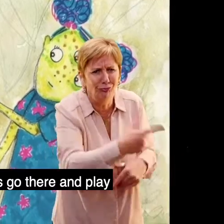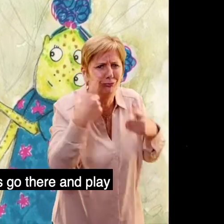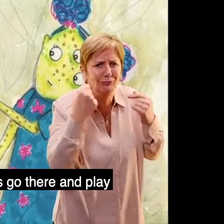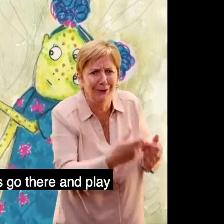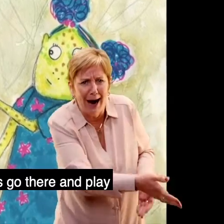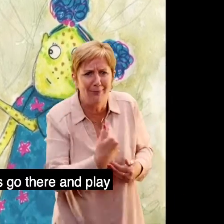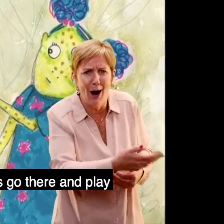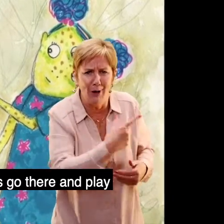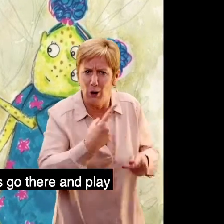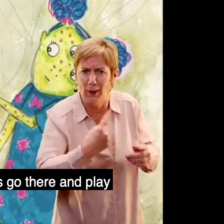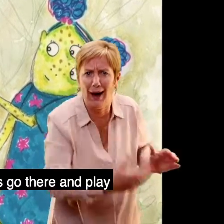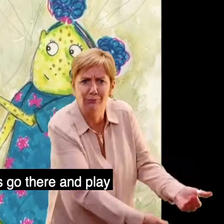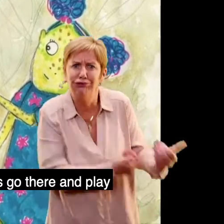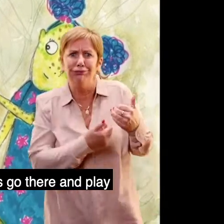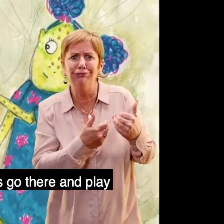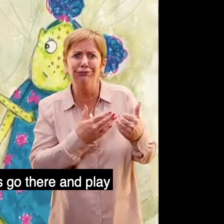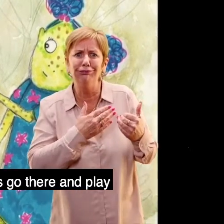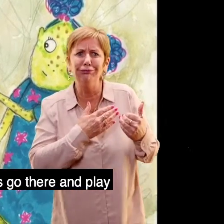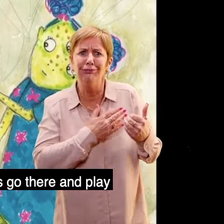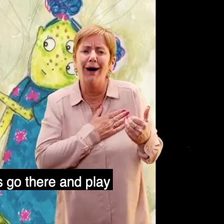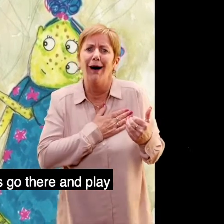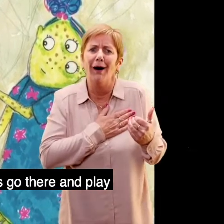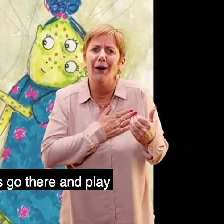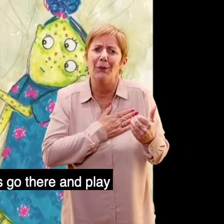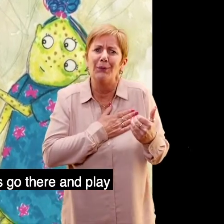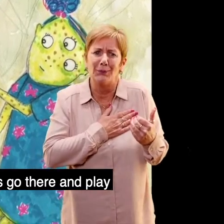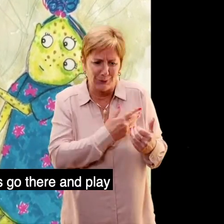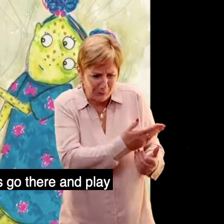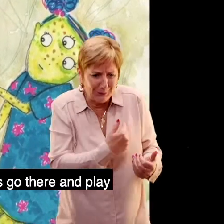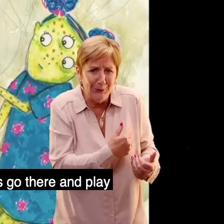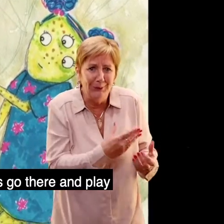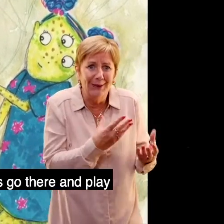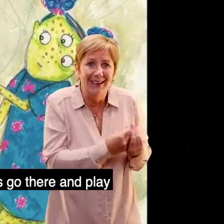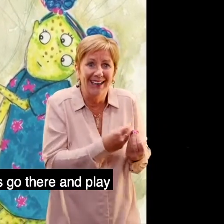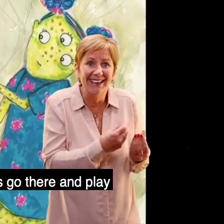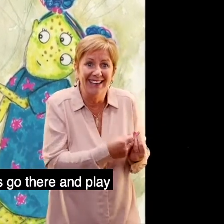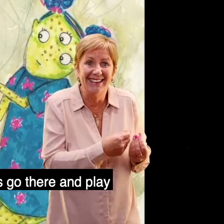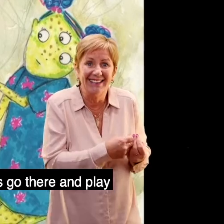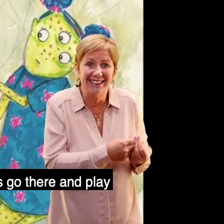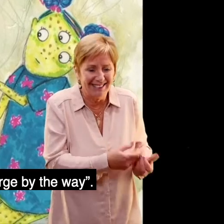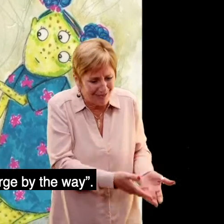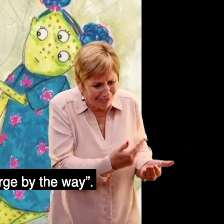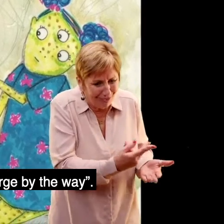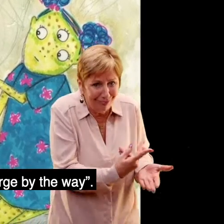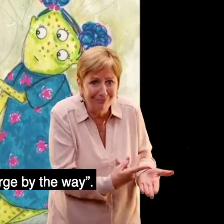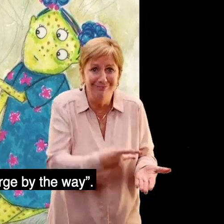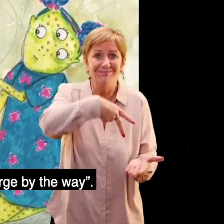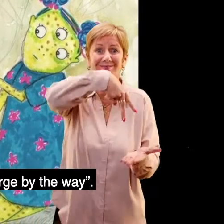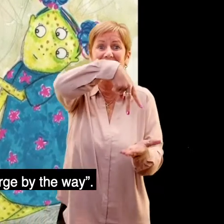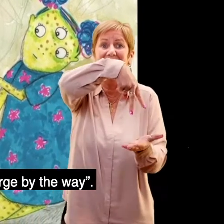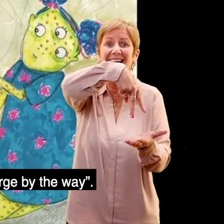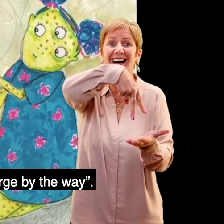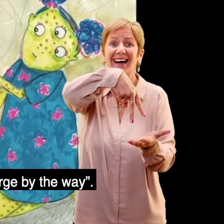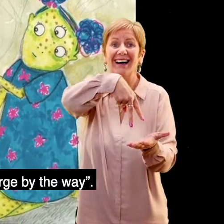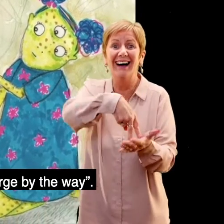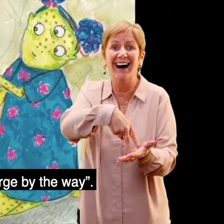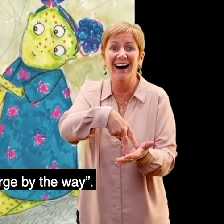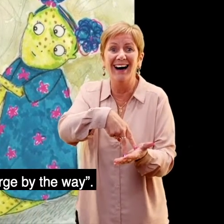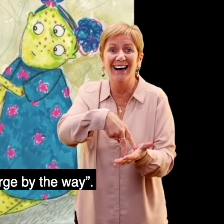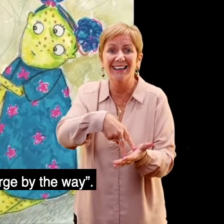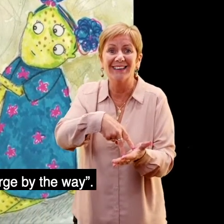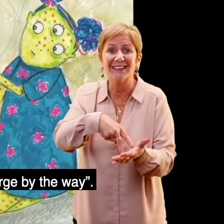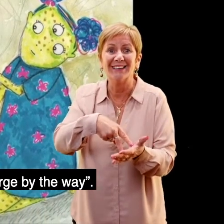Look, those two swings are empty. Let's go there and play. And see who swings the highest.